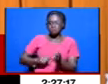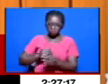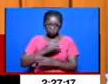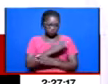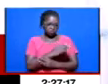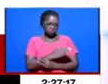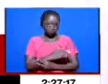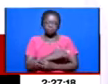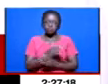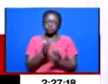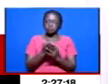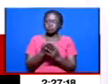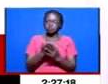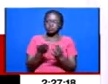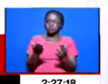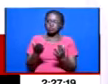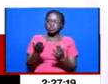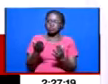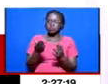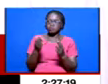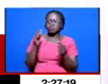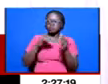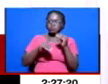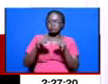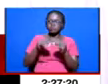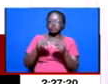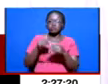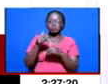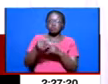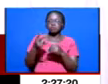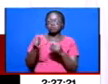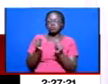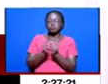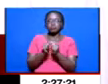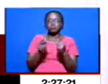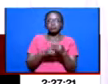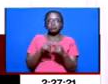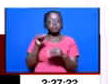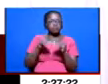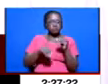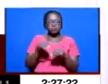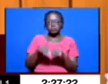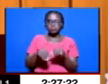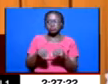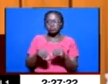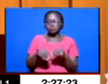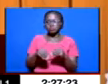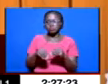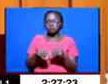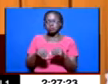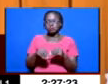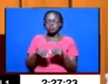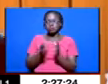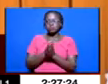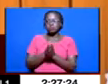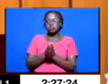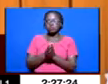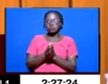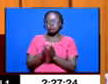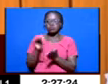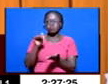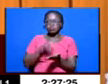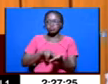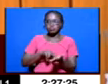elected president following the contentious 2017 general elections and rerun, and his competitor